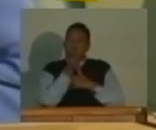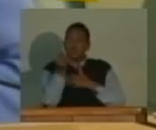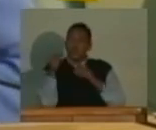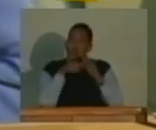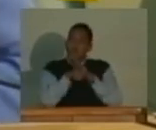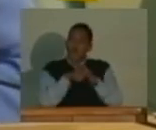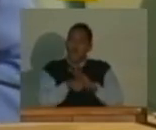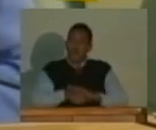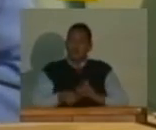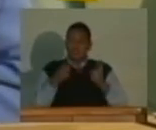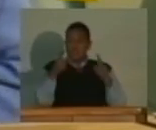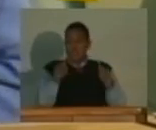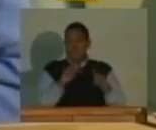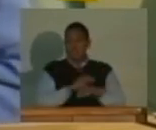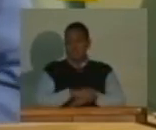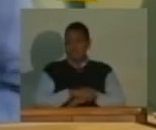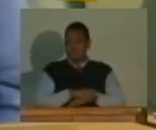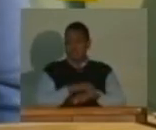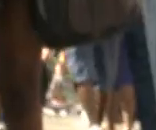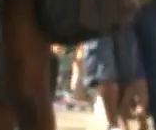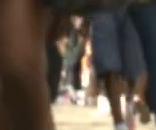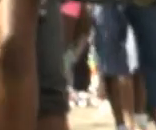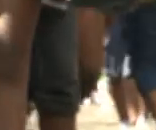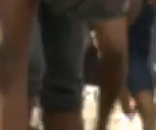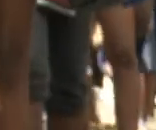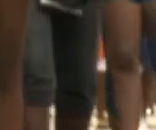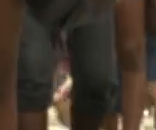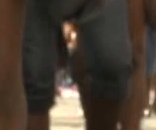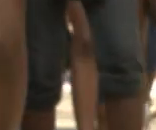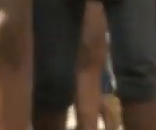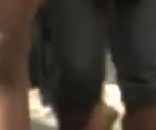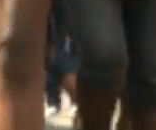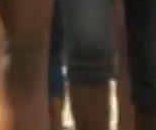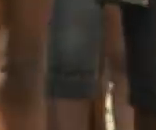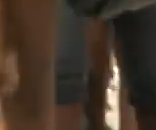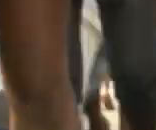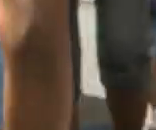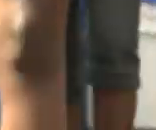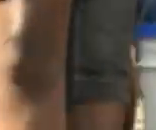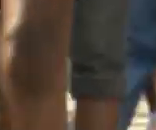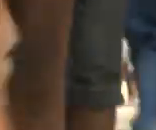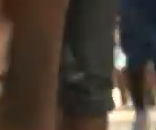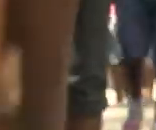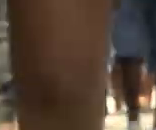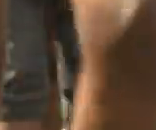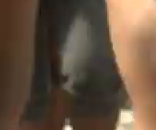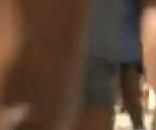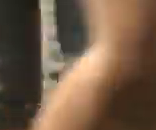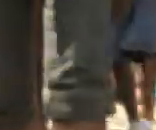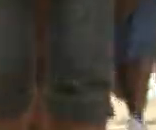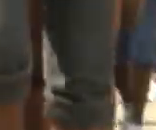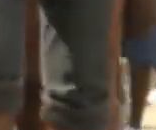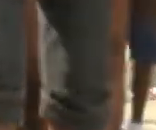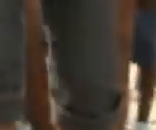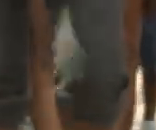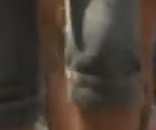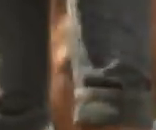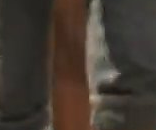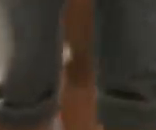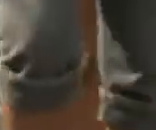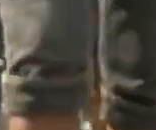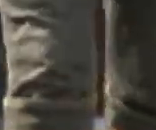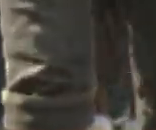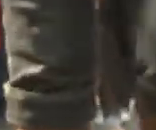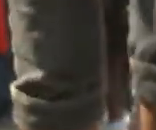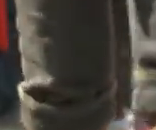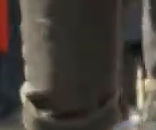murders than during that time. He says although the government has not been able to capitalize on the 14% reduction in crime